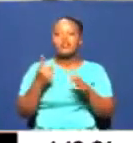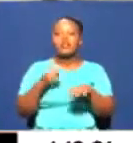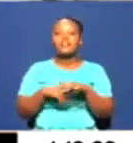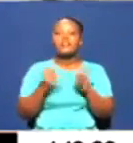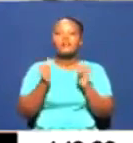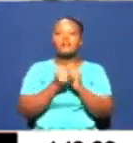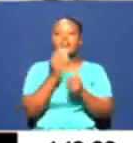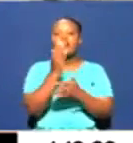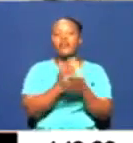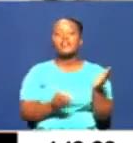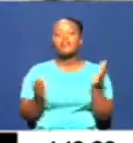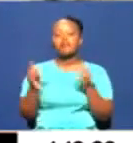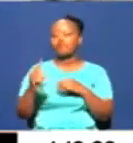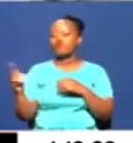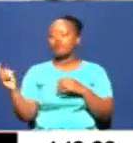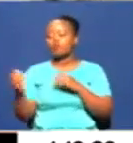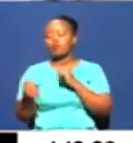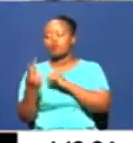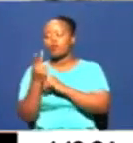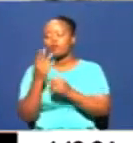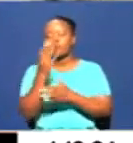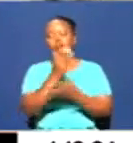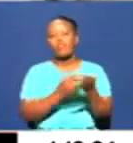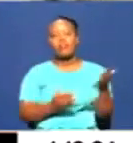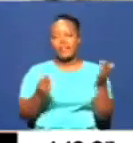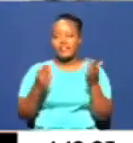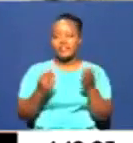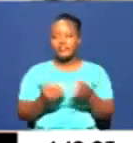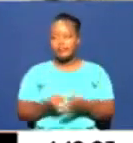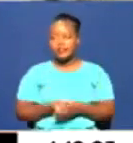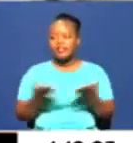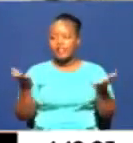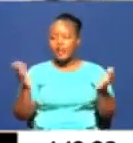By 12:30, it was complete. Back to you, Nisi Okoth, in studio.